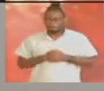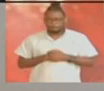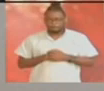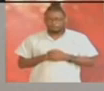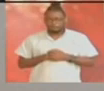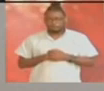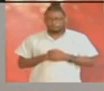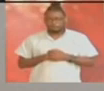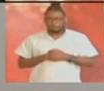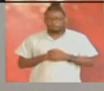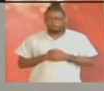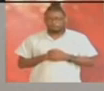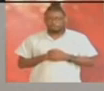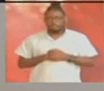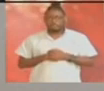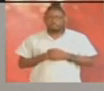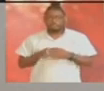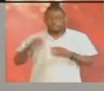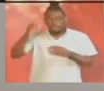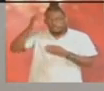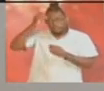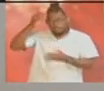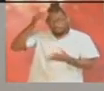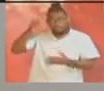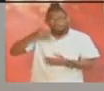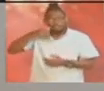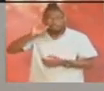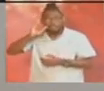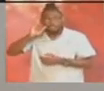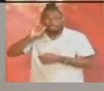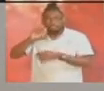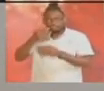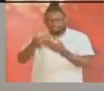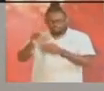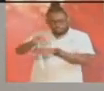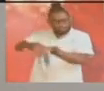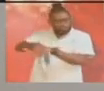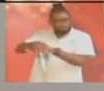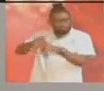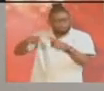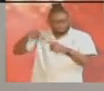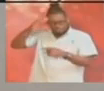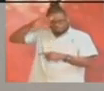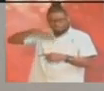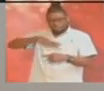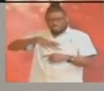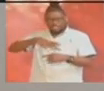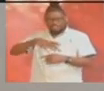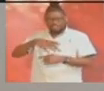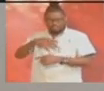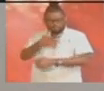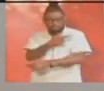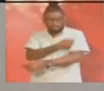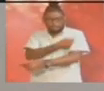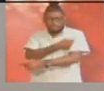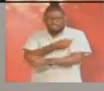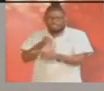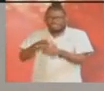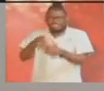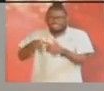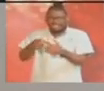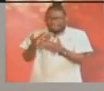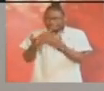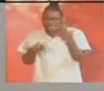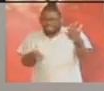have come out in the public domain last night regarding concerns of a person who is under the care